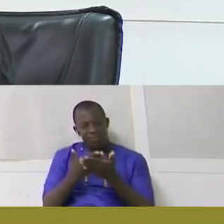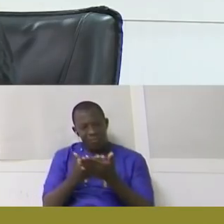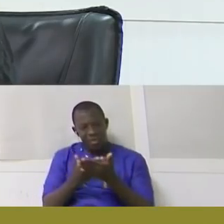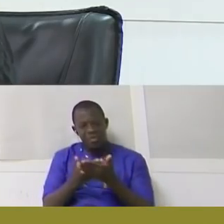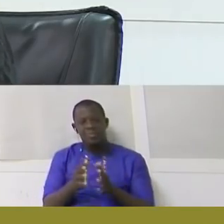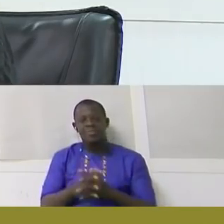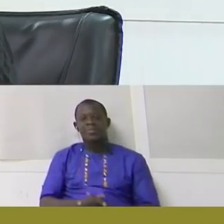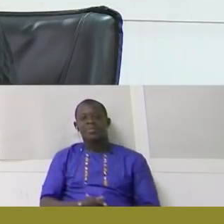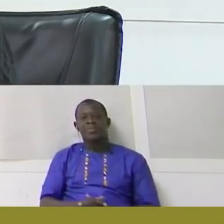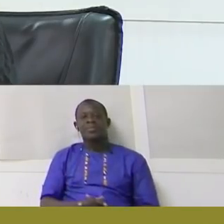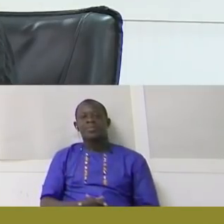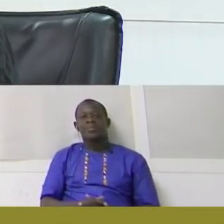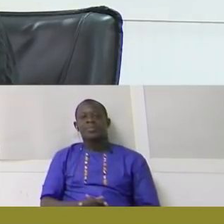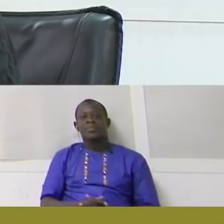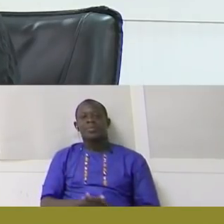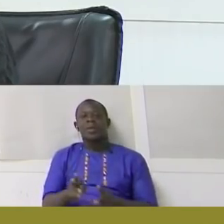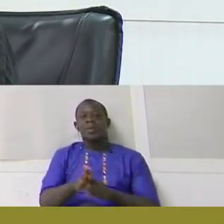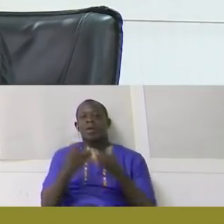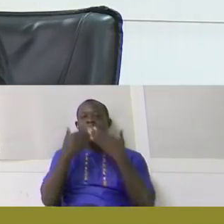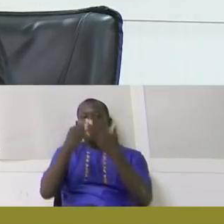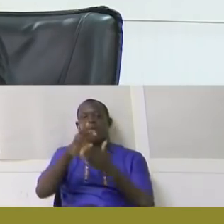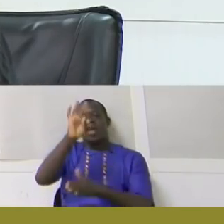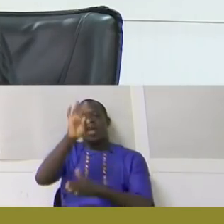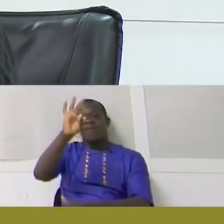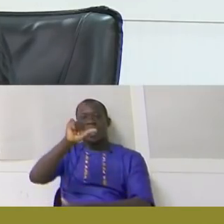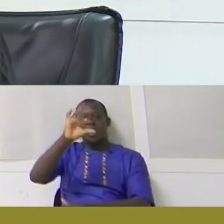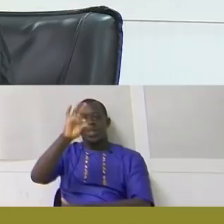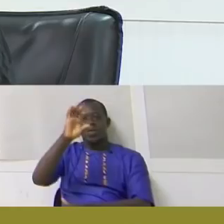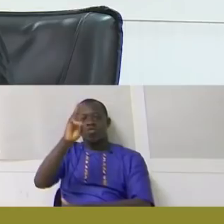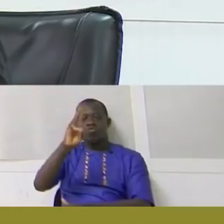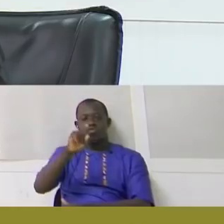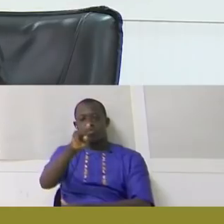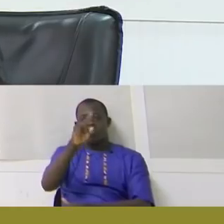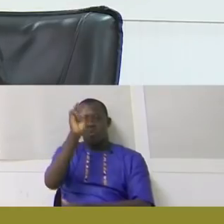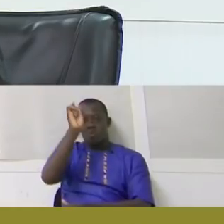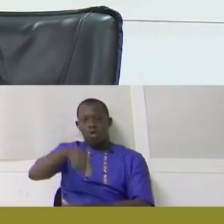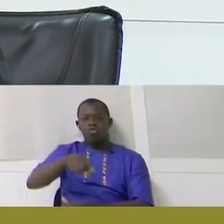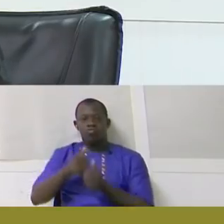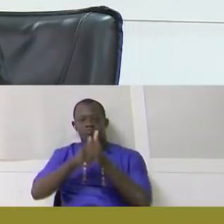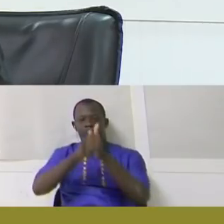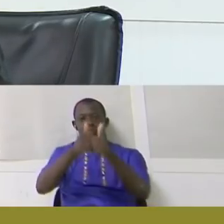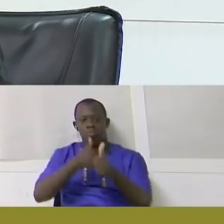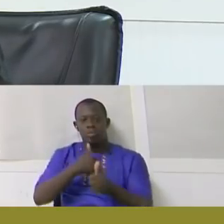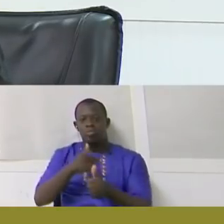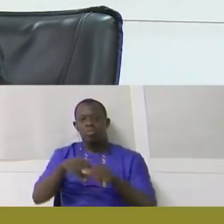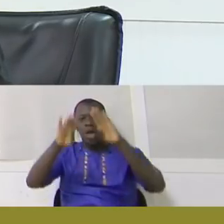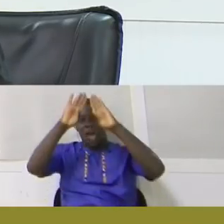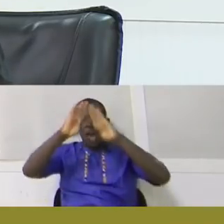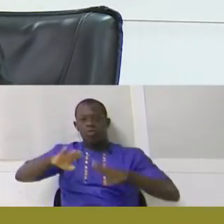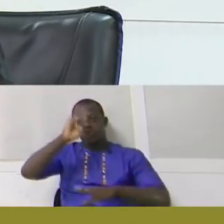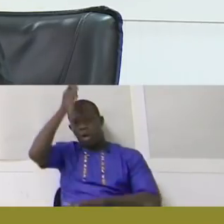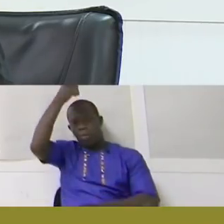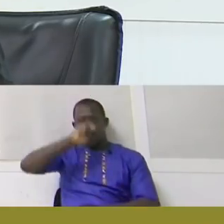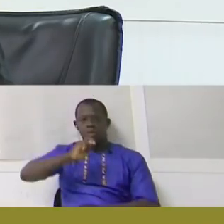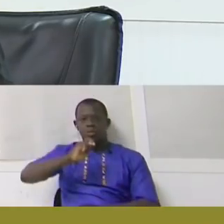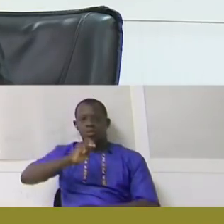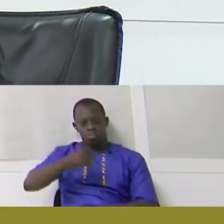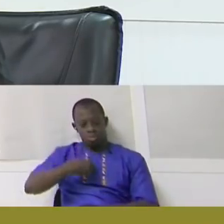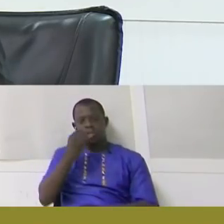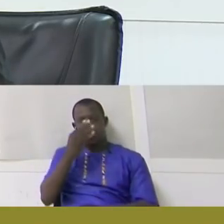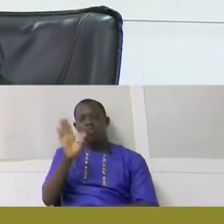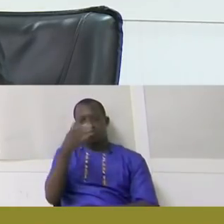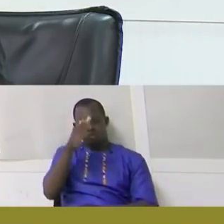he wanted to say. Fatou ñewal nga topa ma ci station mais manako wa demal ma ngi ñu. He said Fatou follow me to the station. I told him go, I will